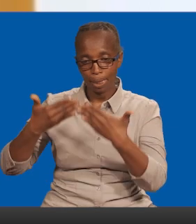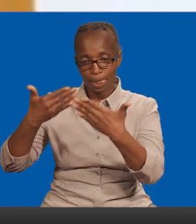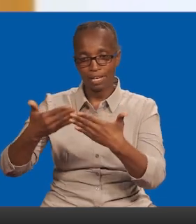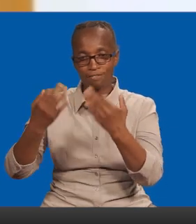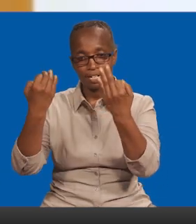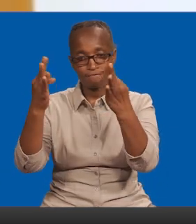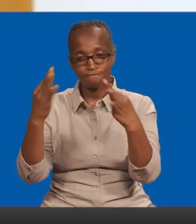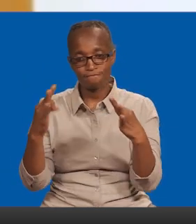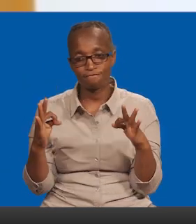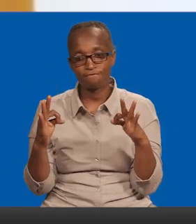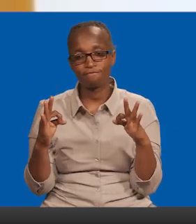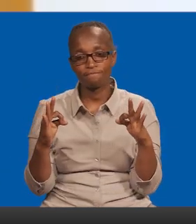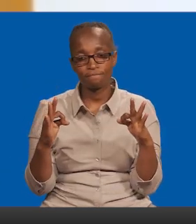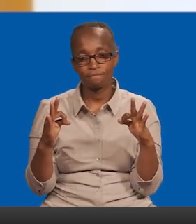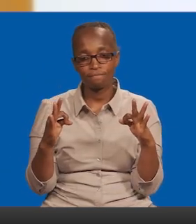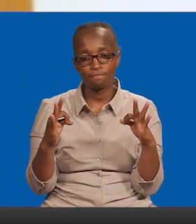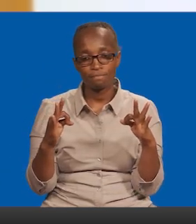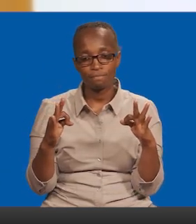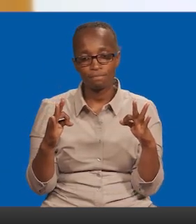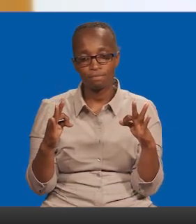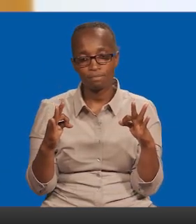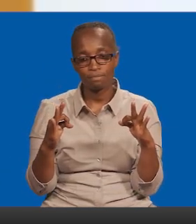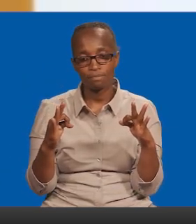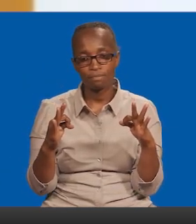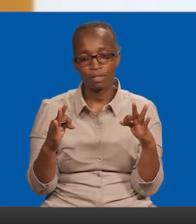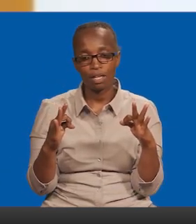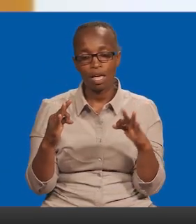service be rendered free of charge.